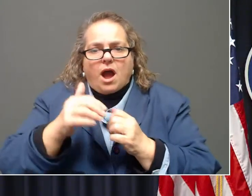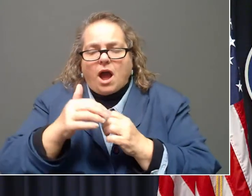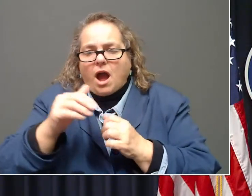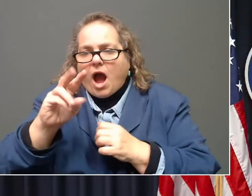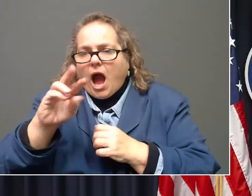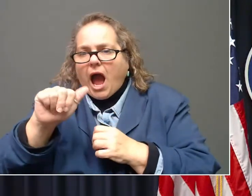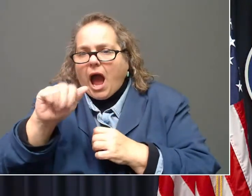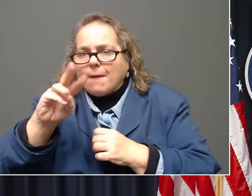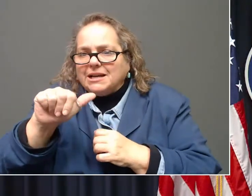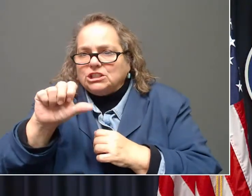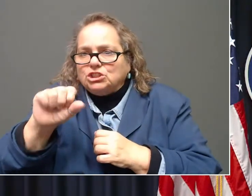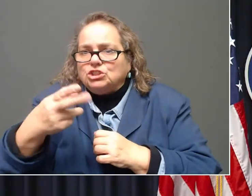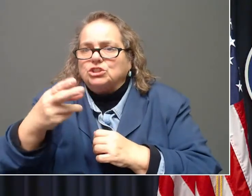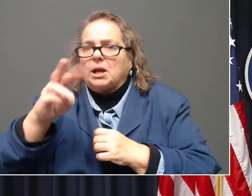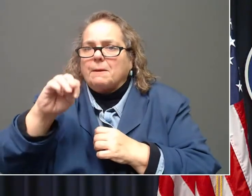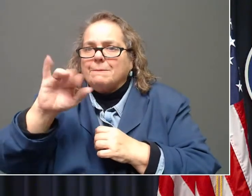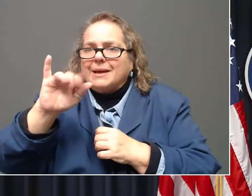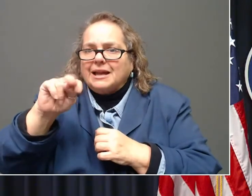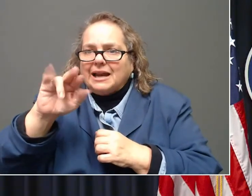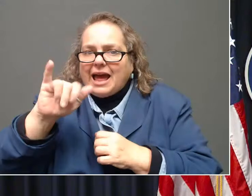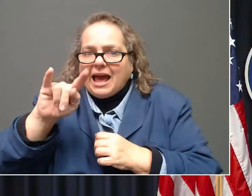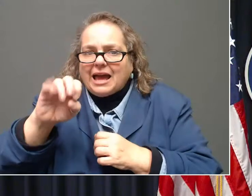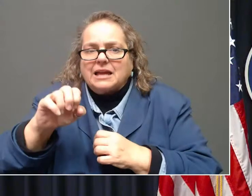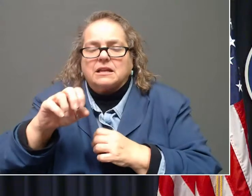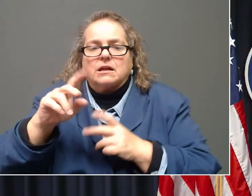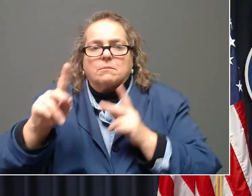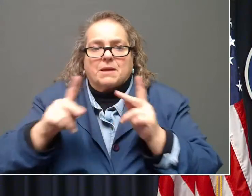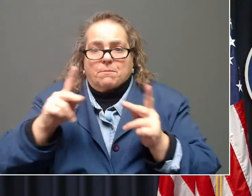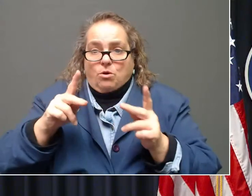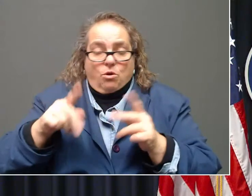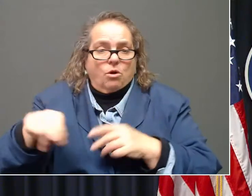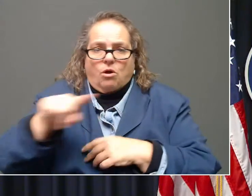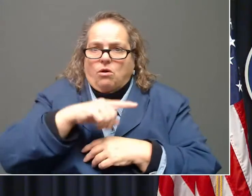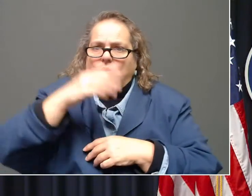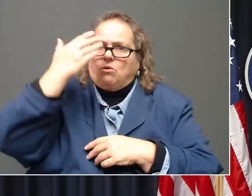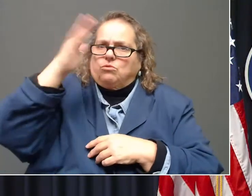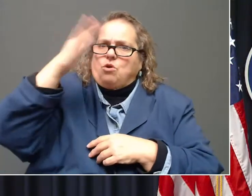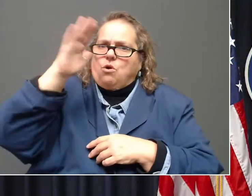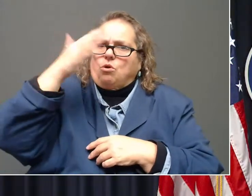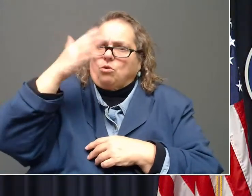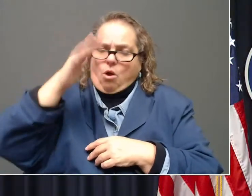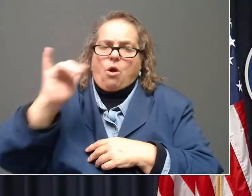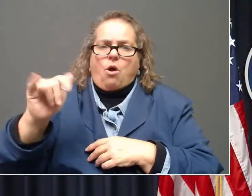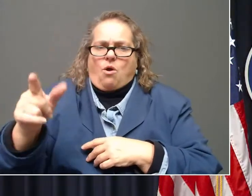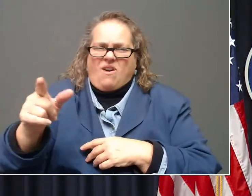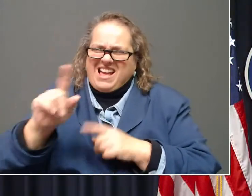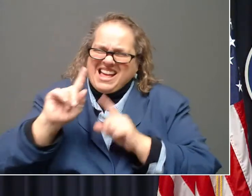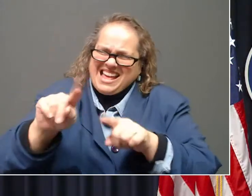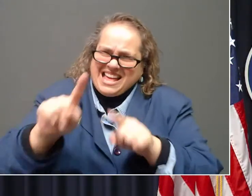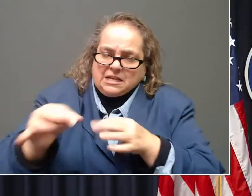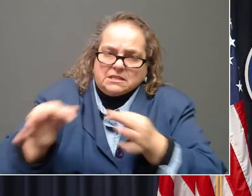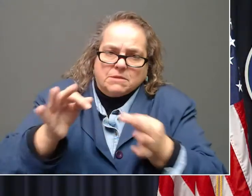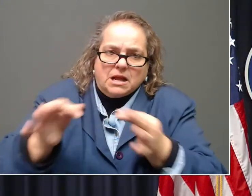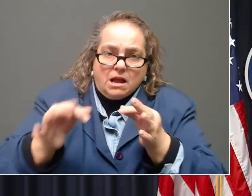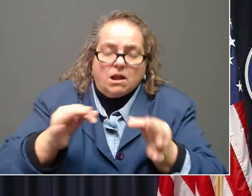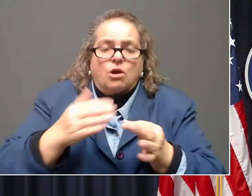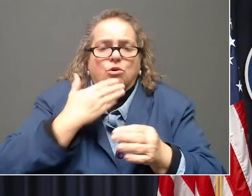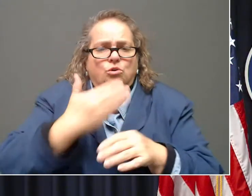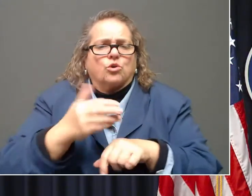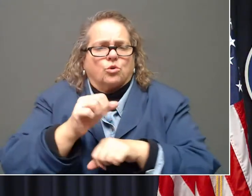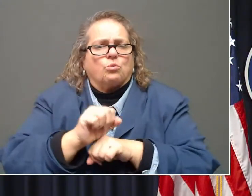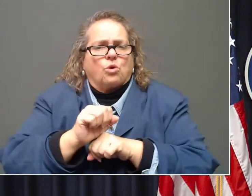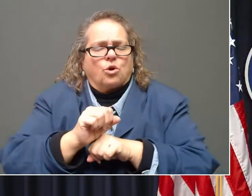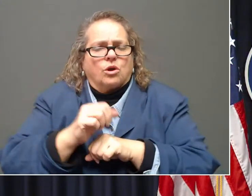our health departments to get some of those stories and feedback. I mean, I'm I'm thinking about a story early on when